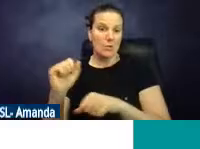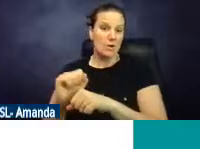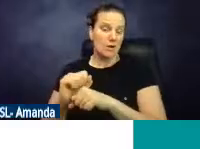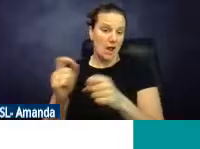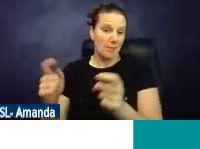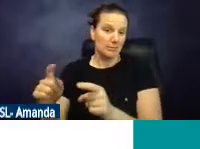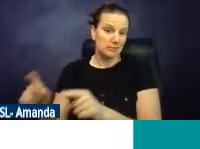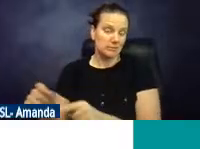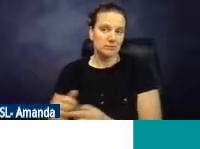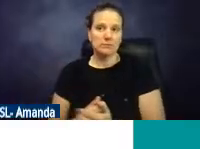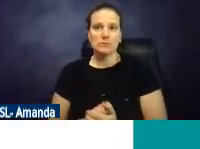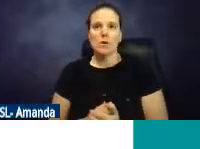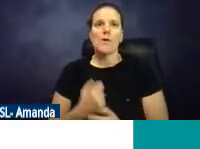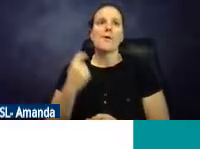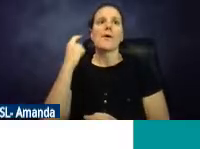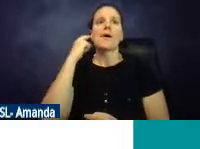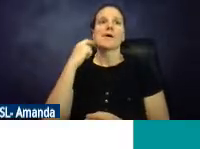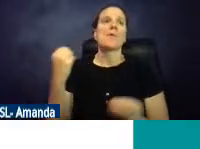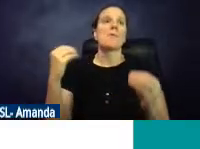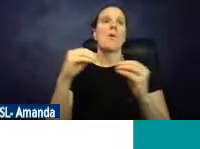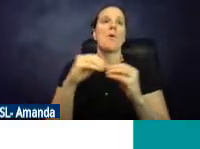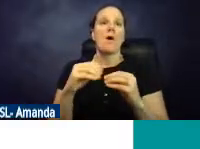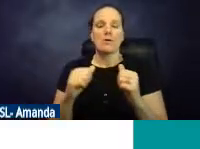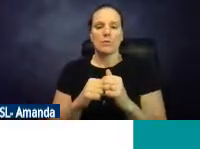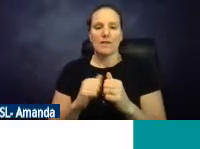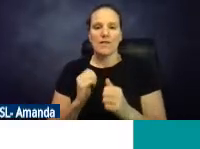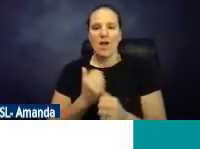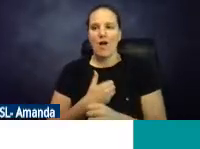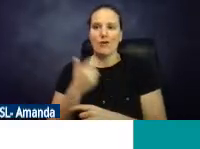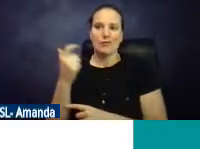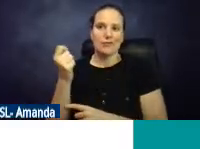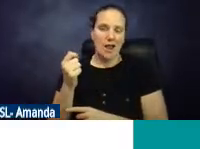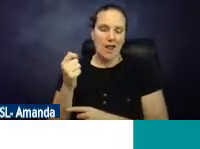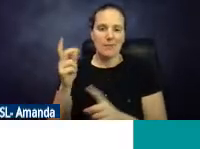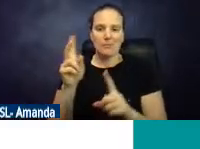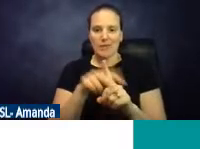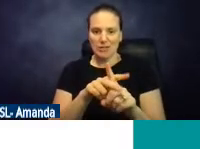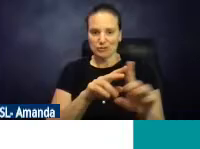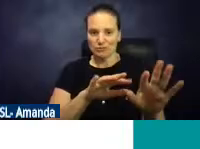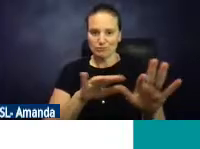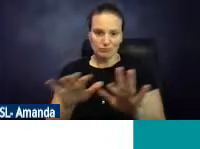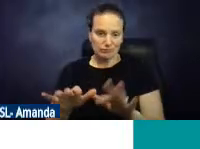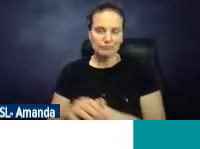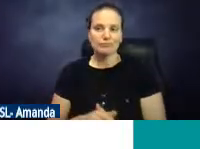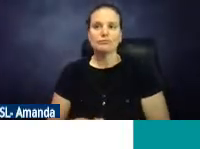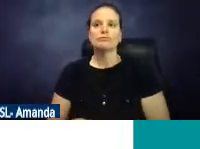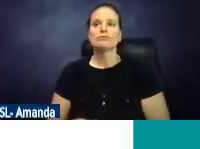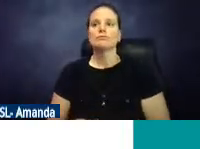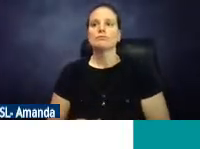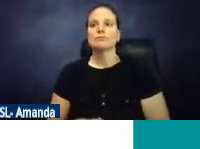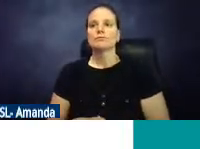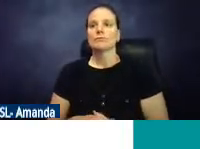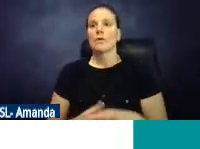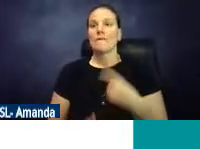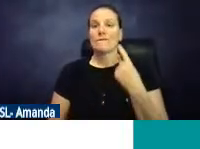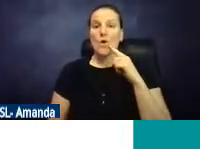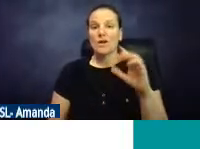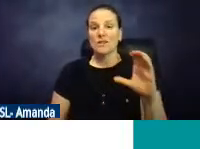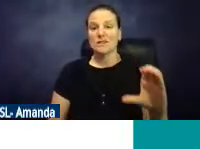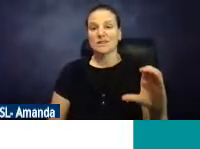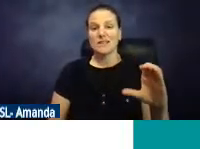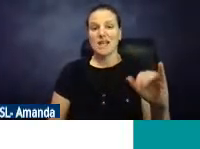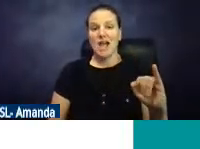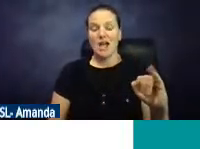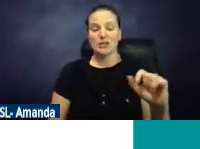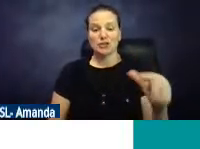You're going to hear more on our grant applications for CIG through Federal